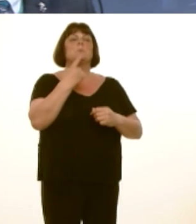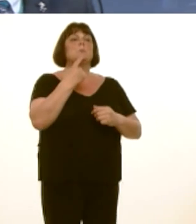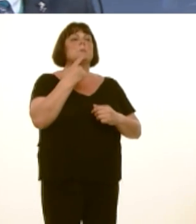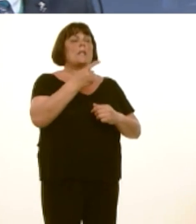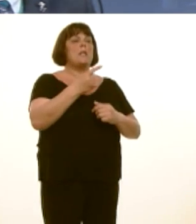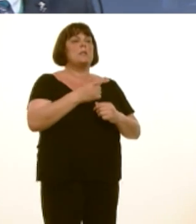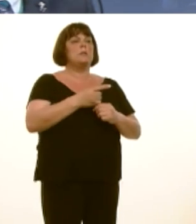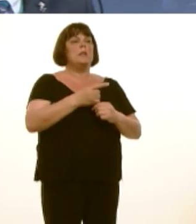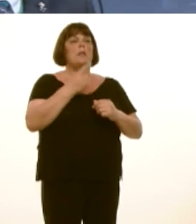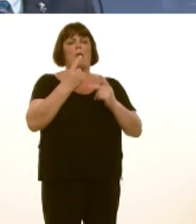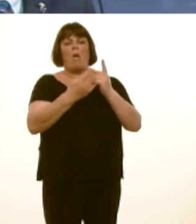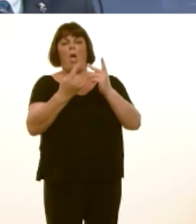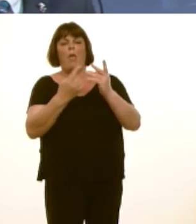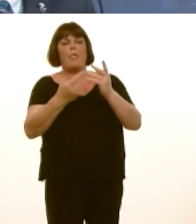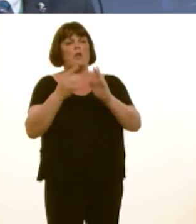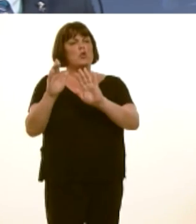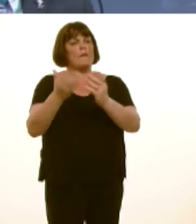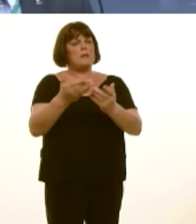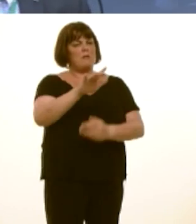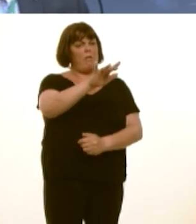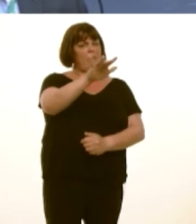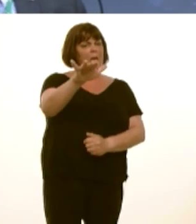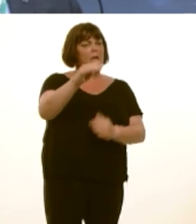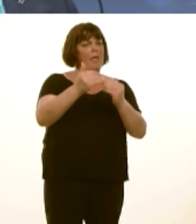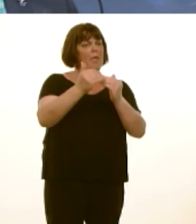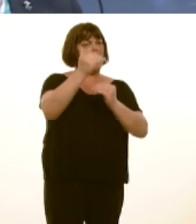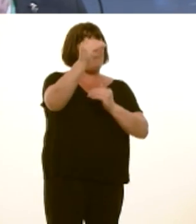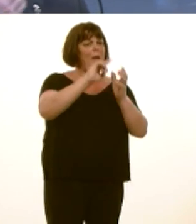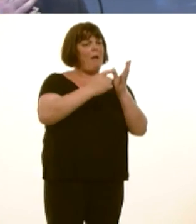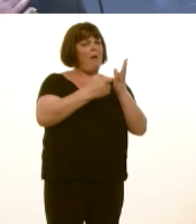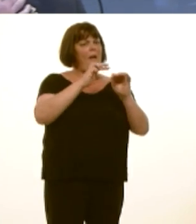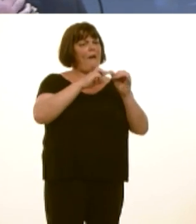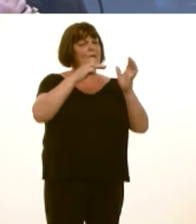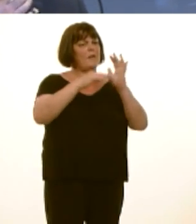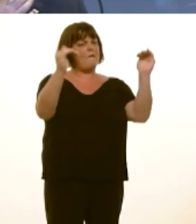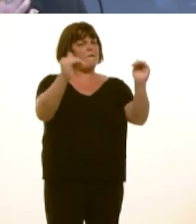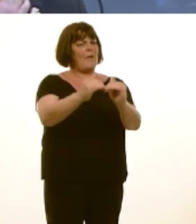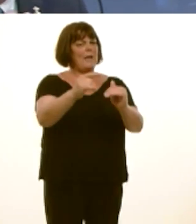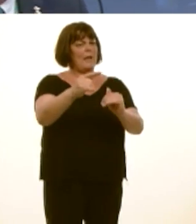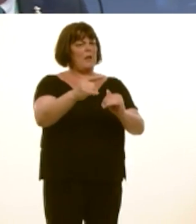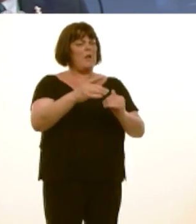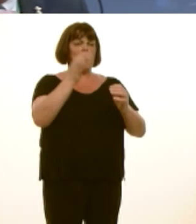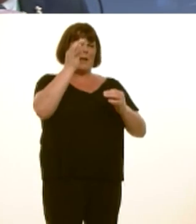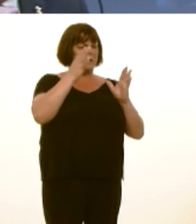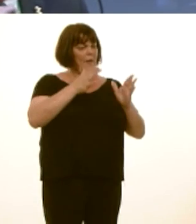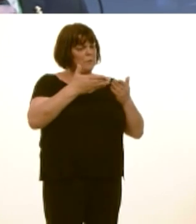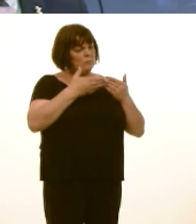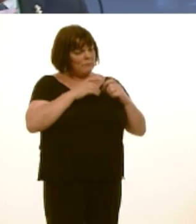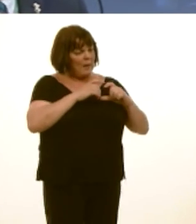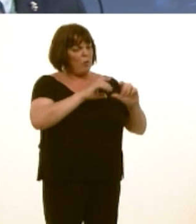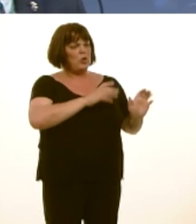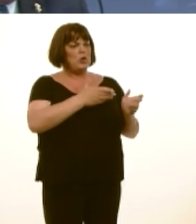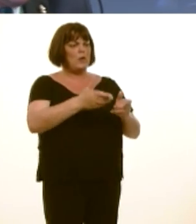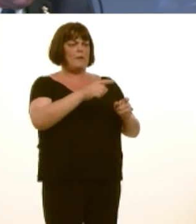the alternative provision will be available elsewhere in the Upper Avon Valley, and that he doesn't feel that there is any obligation on the Council to continue that provision within